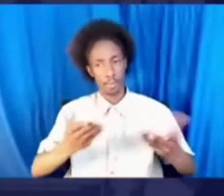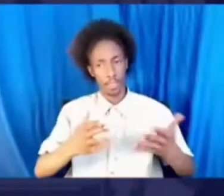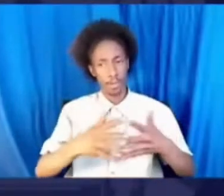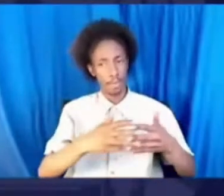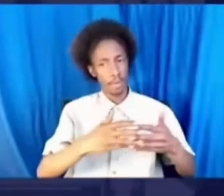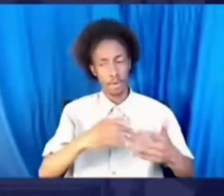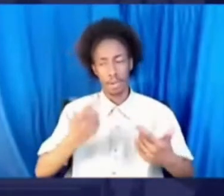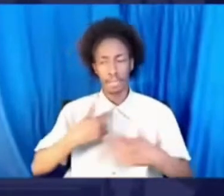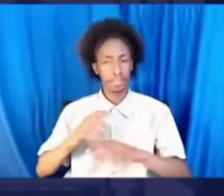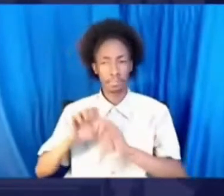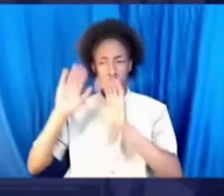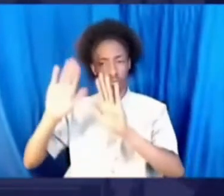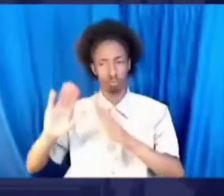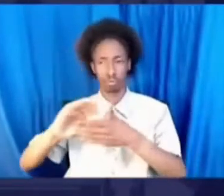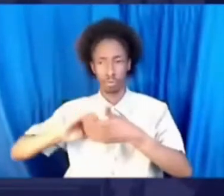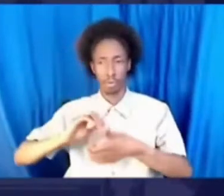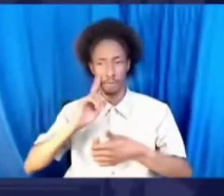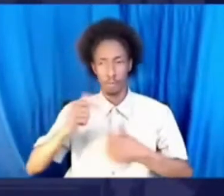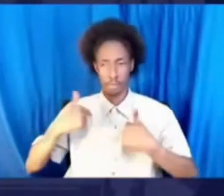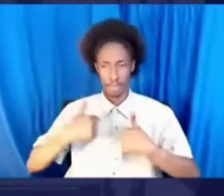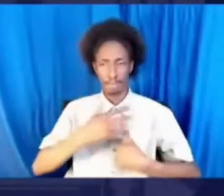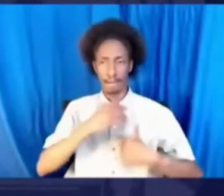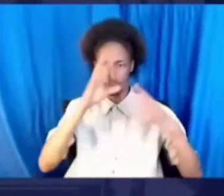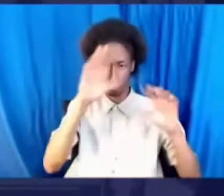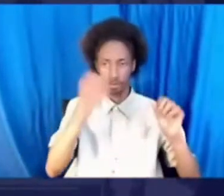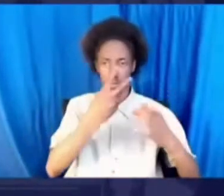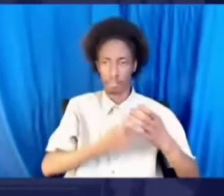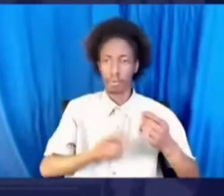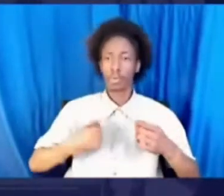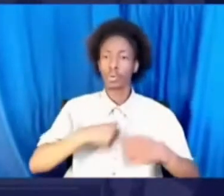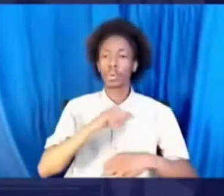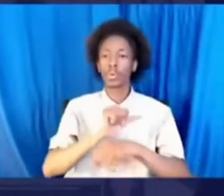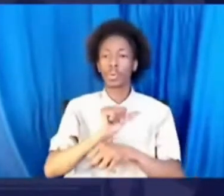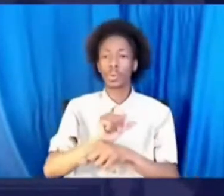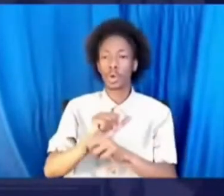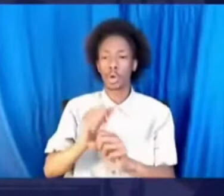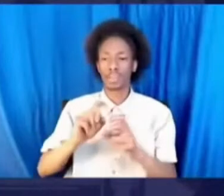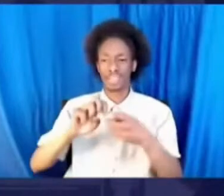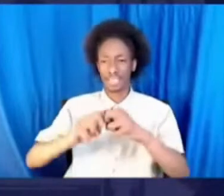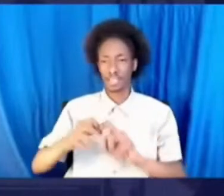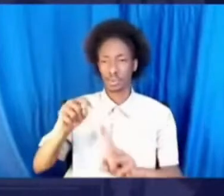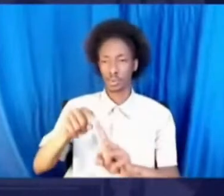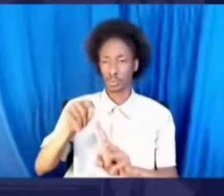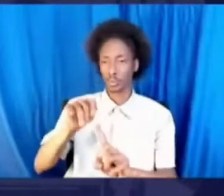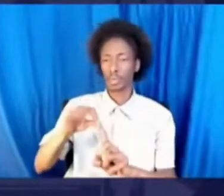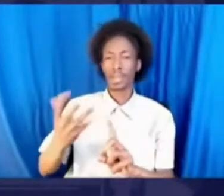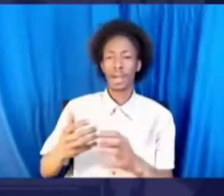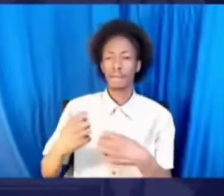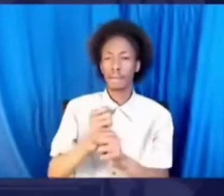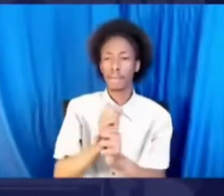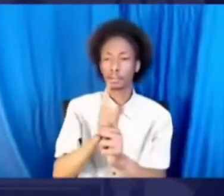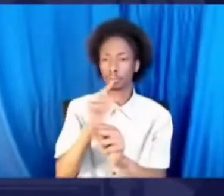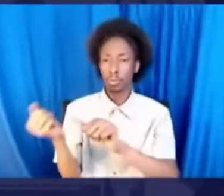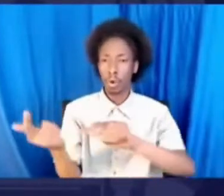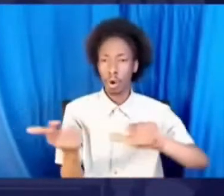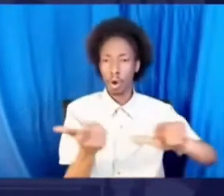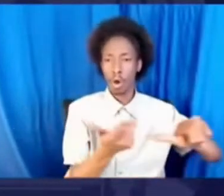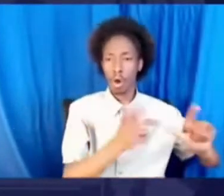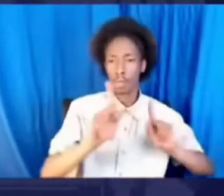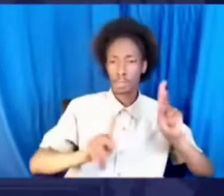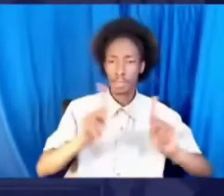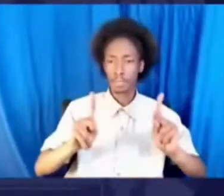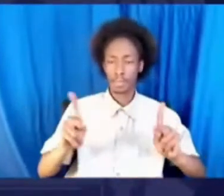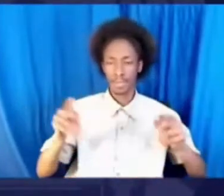extraordinary partner to me and the president as we work on the issue of ensuring that all people in our nation have the ability